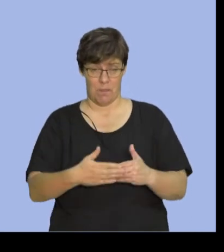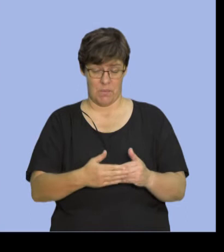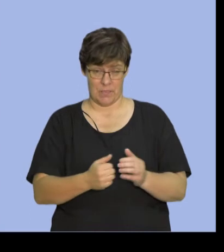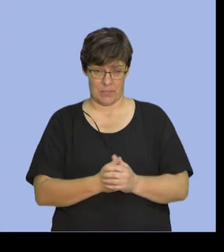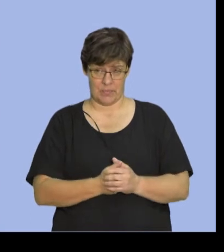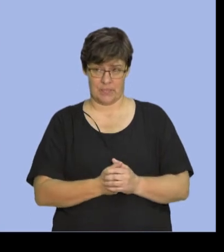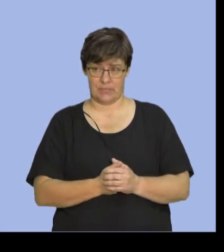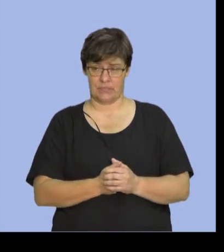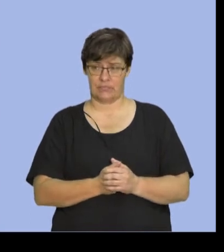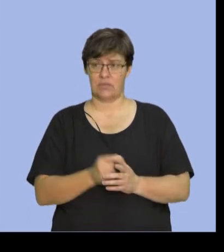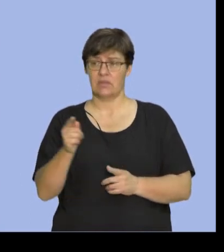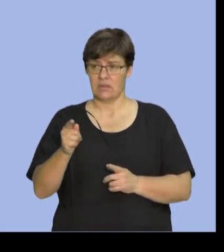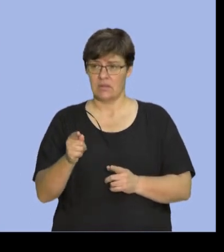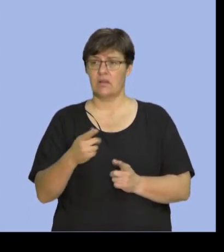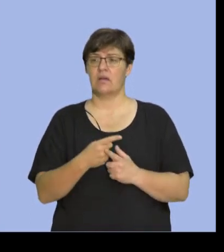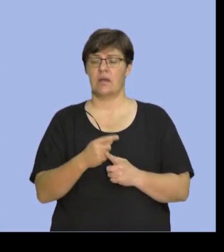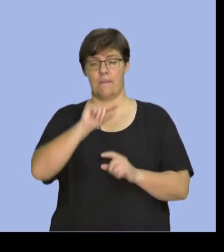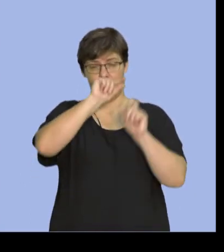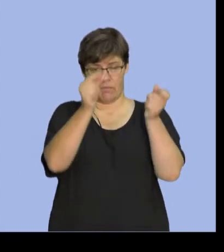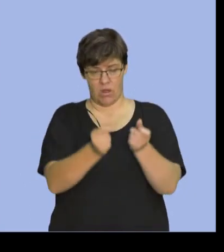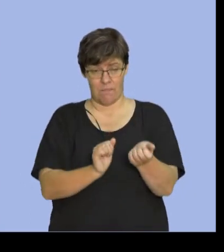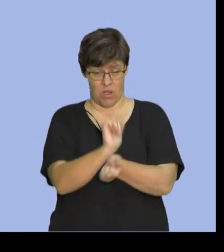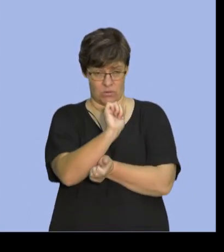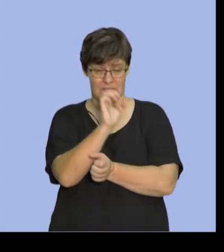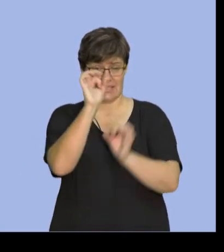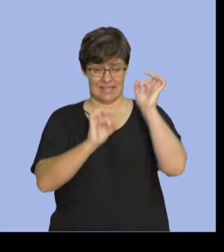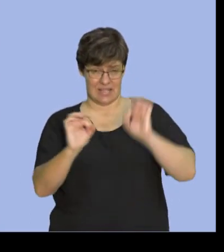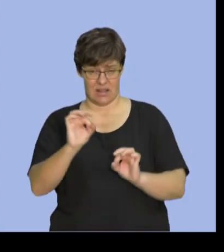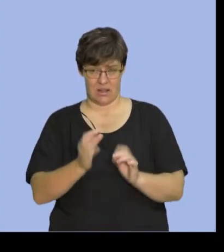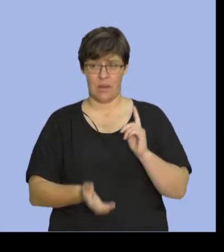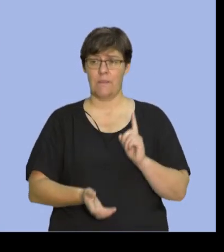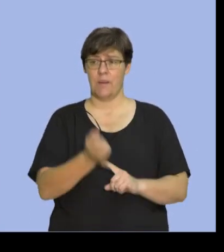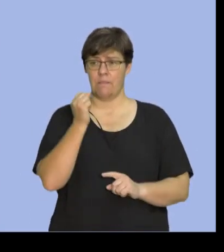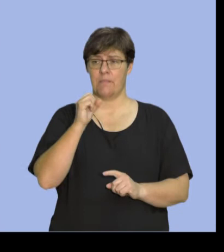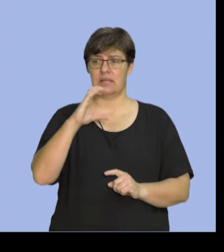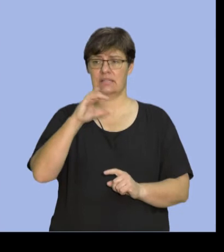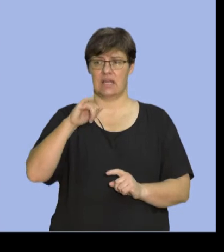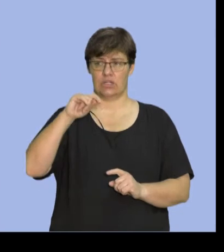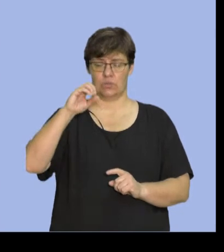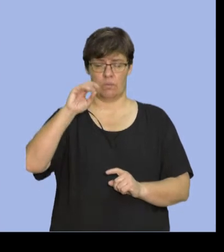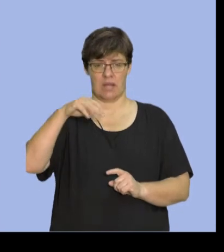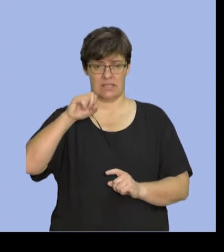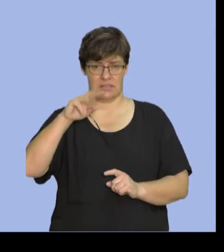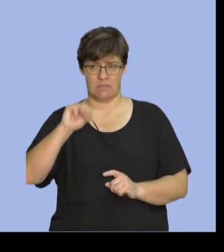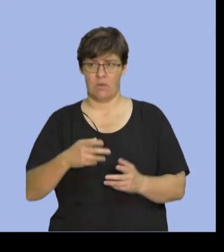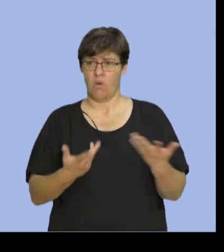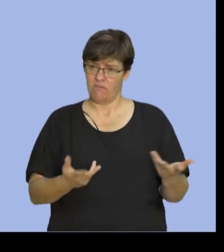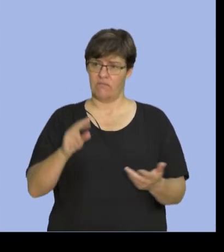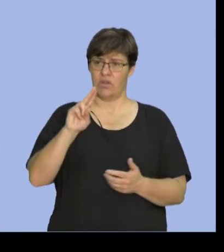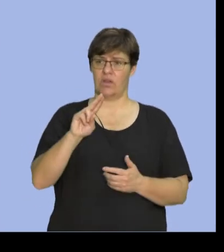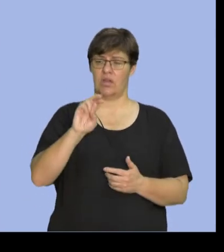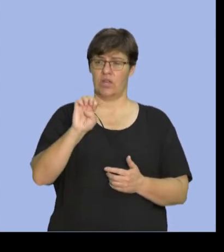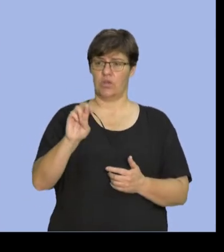So these are membrane-bound cell organelles. They're found in the cytoplasm of eukaryotic cells, again much